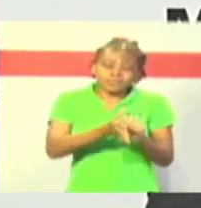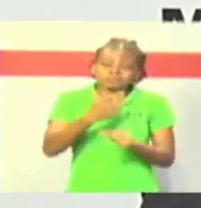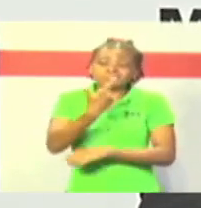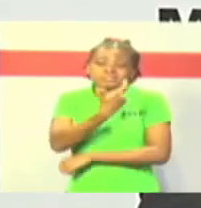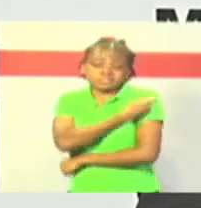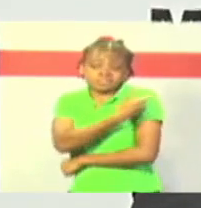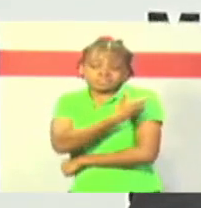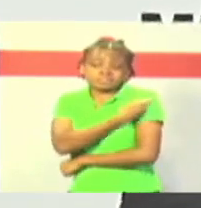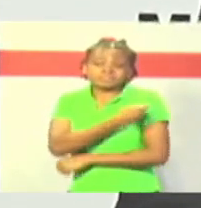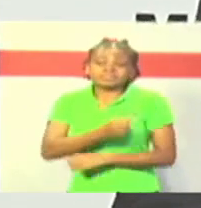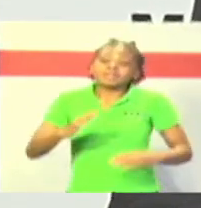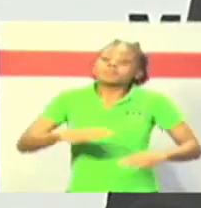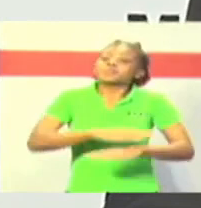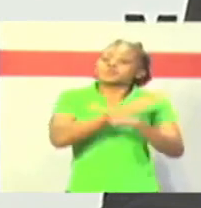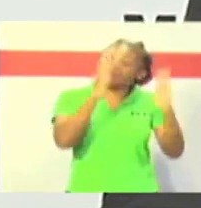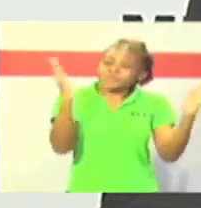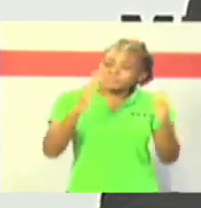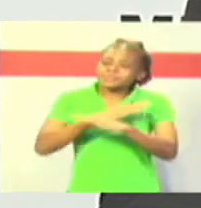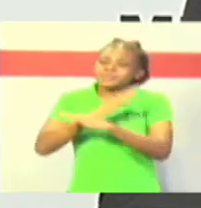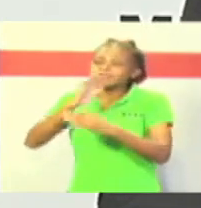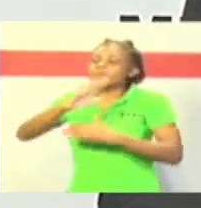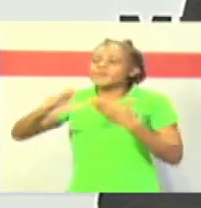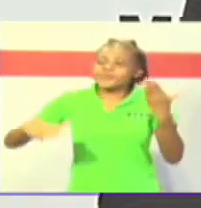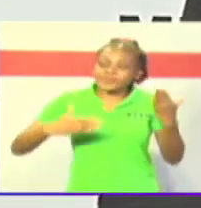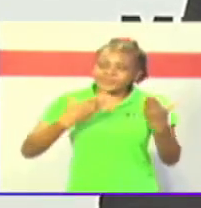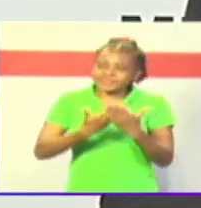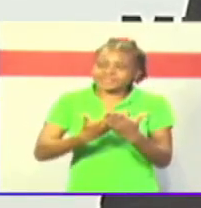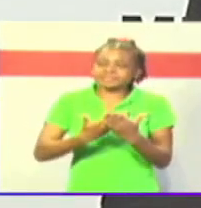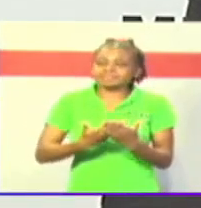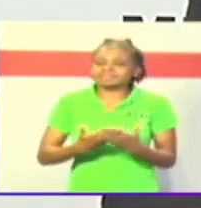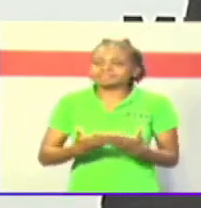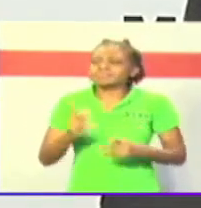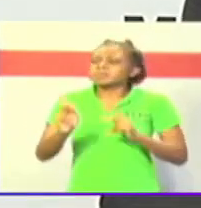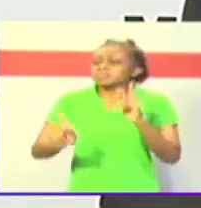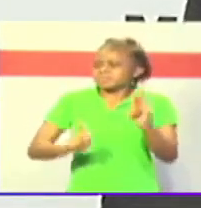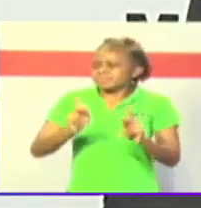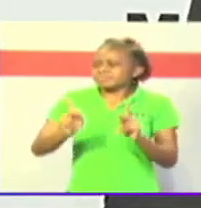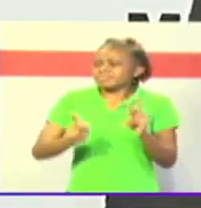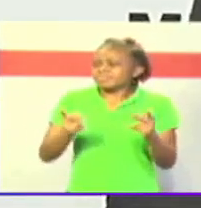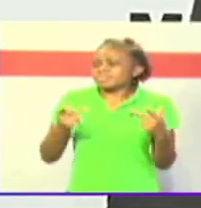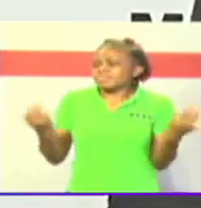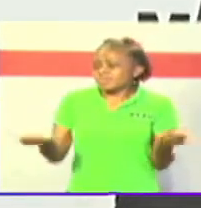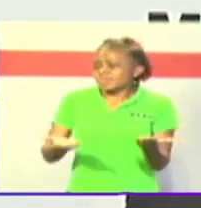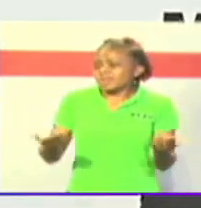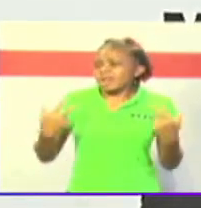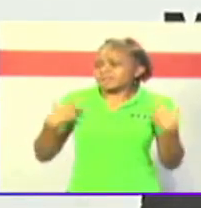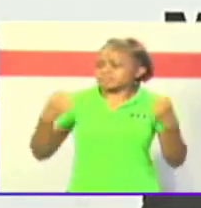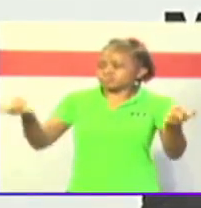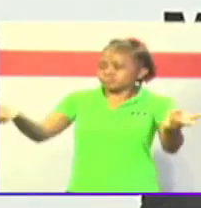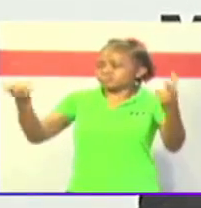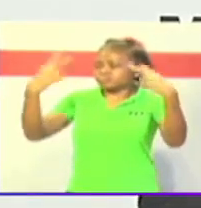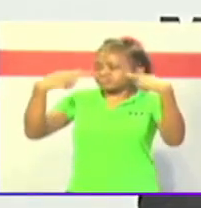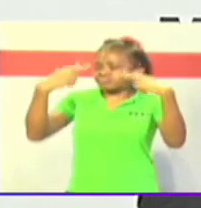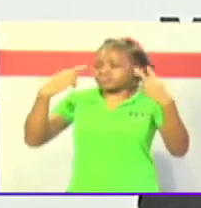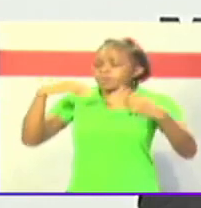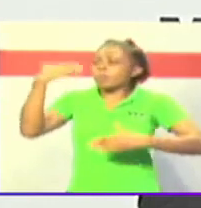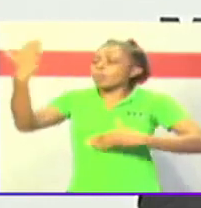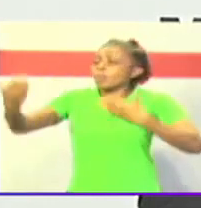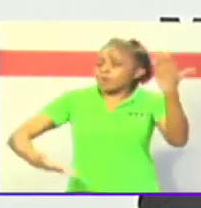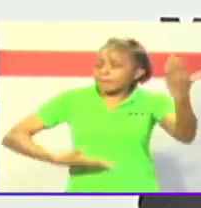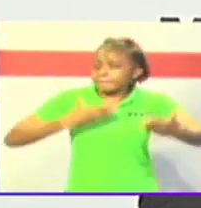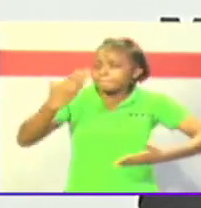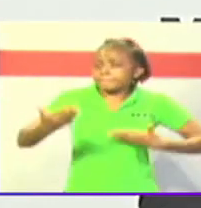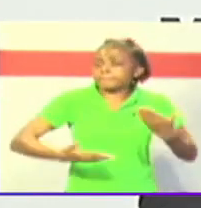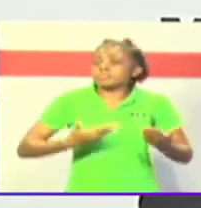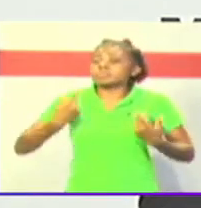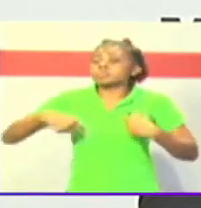Mr. Thomas, Mr. Siram Singh, members of the media, members of the viewing and listening public. If I could begin with my first slide, which is the